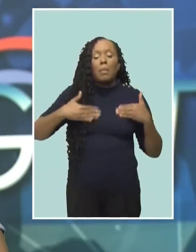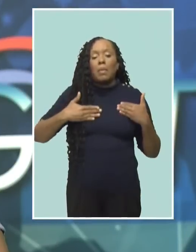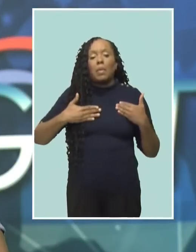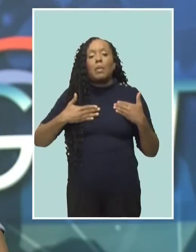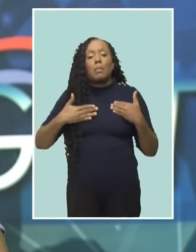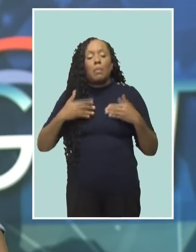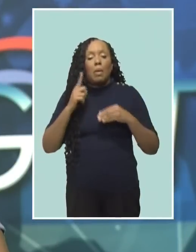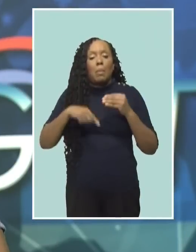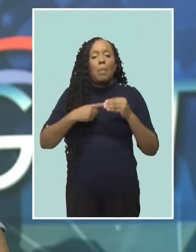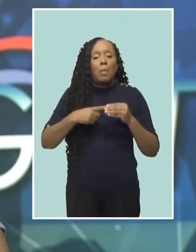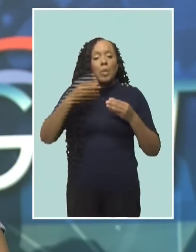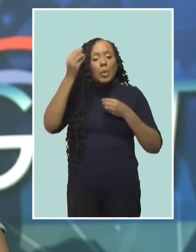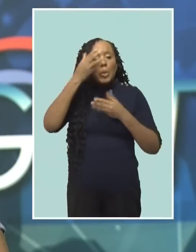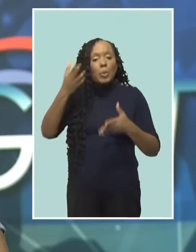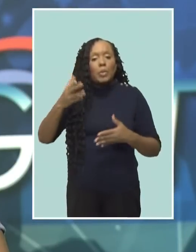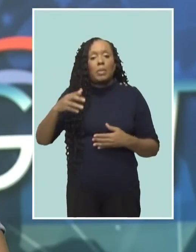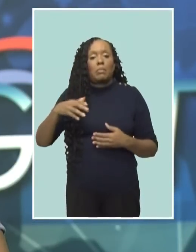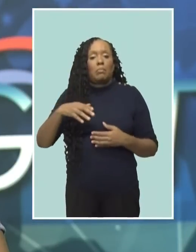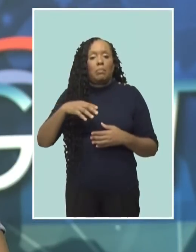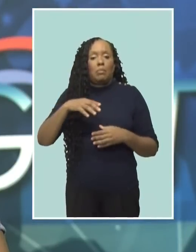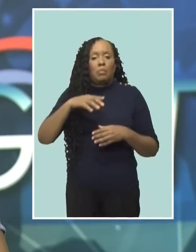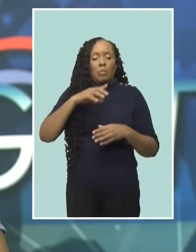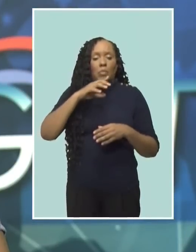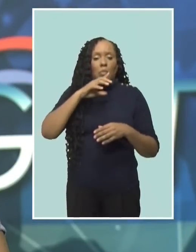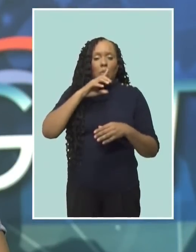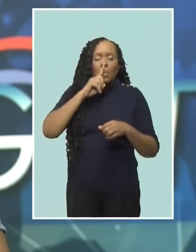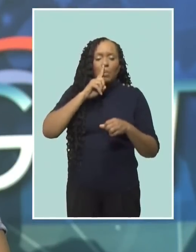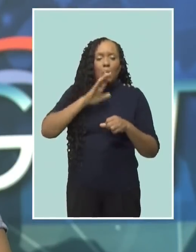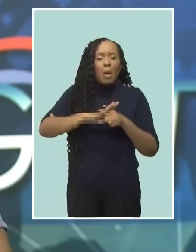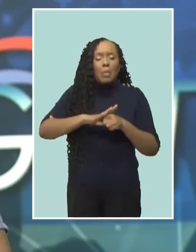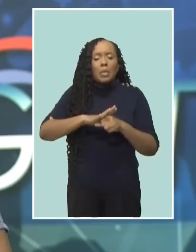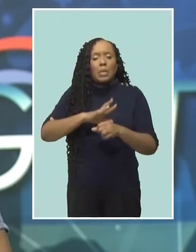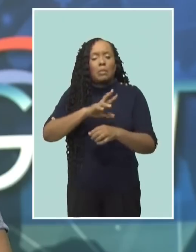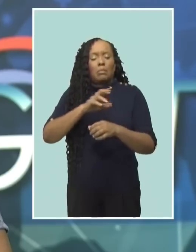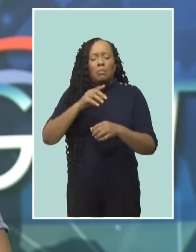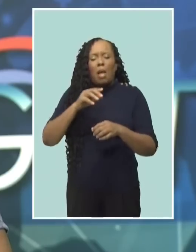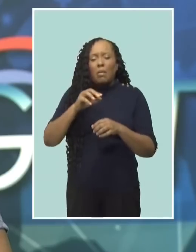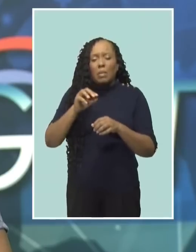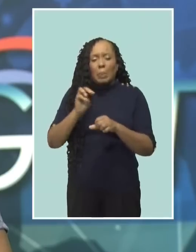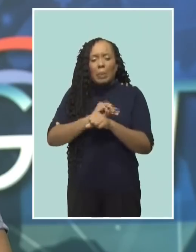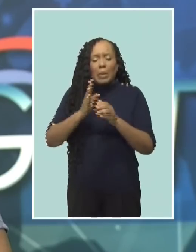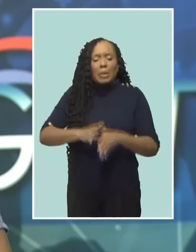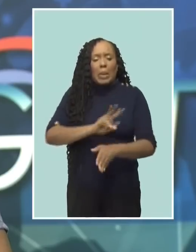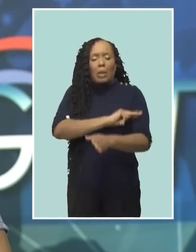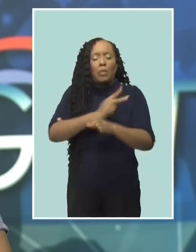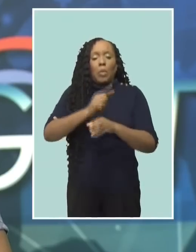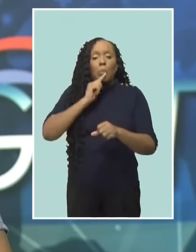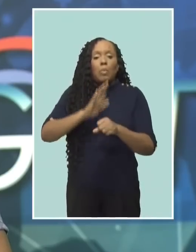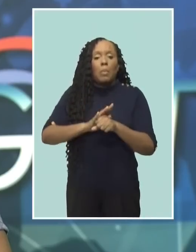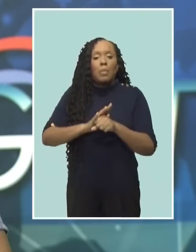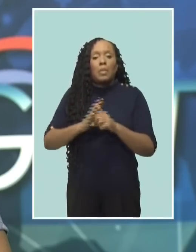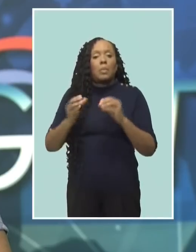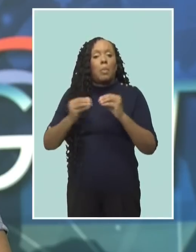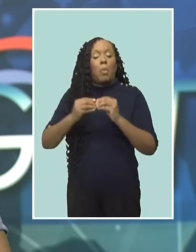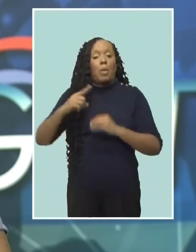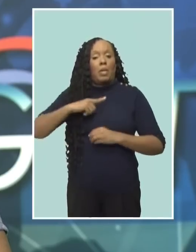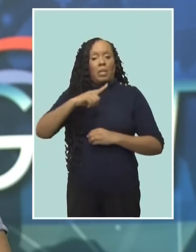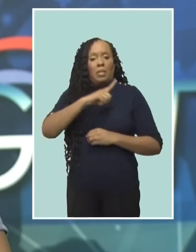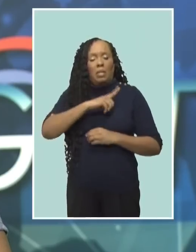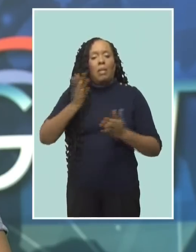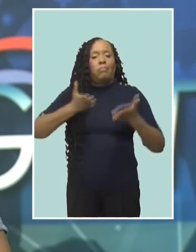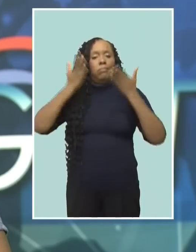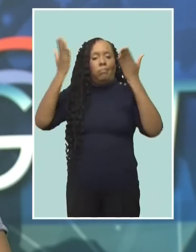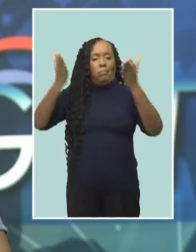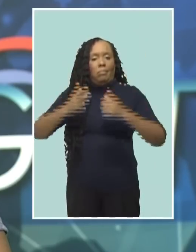pending legislation promised by Minister Humphrey. Small island developing states have another seat at the table in